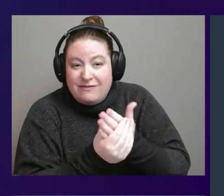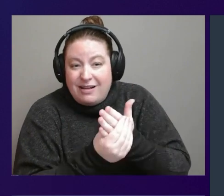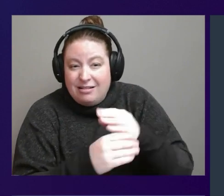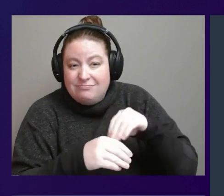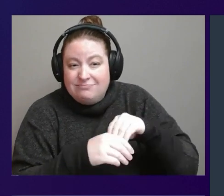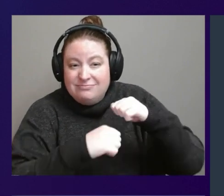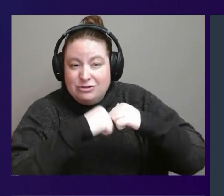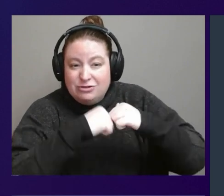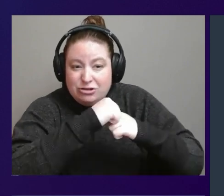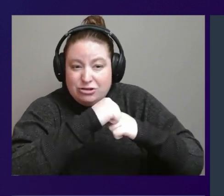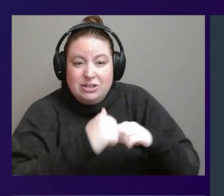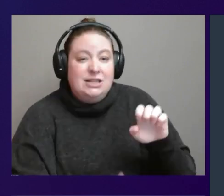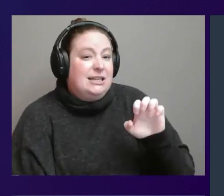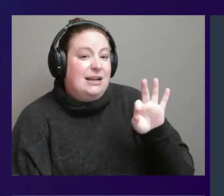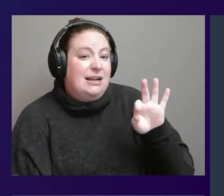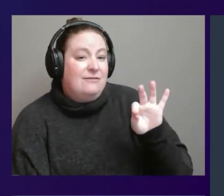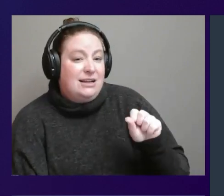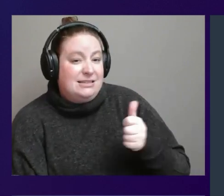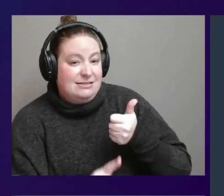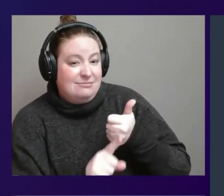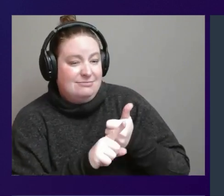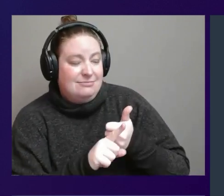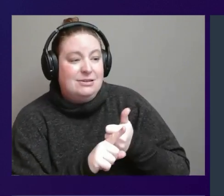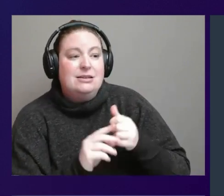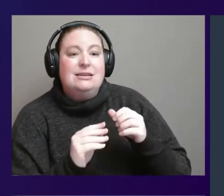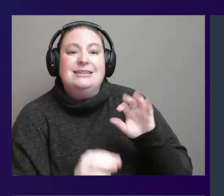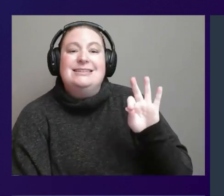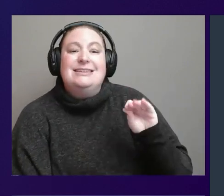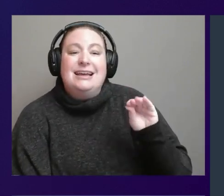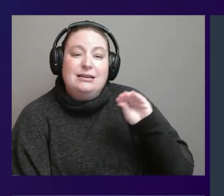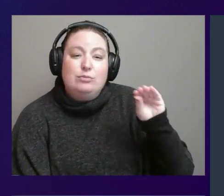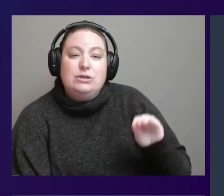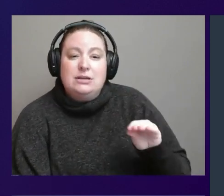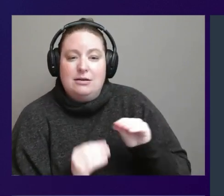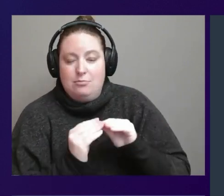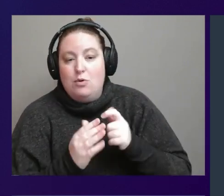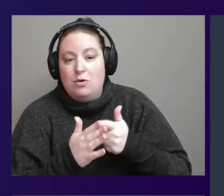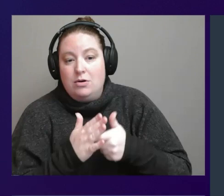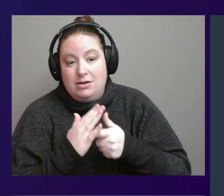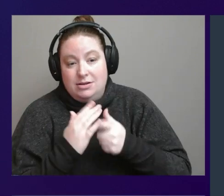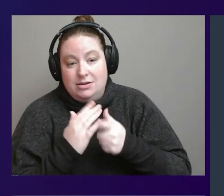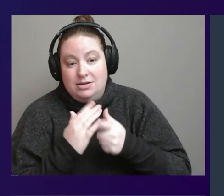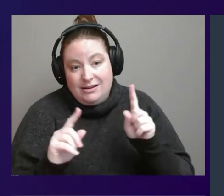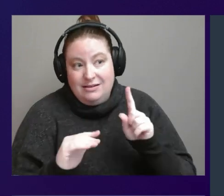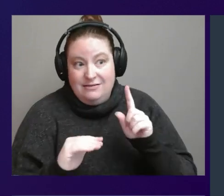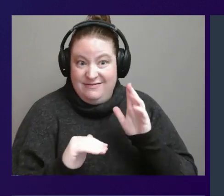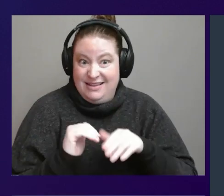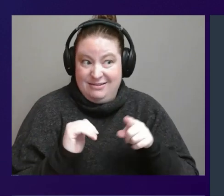is that EFS is 90% more cost effective than doing it yourself.